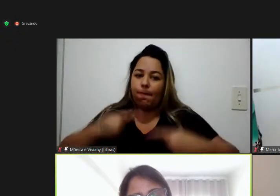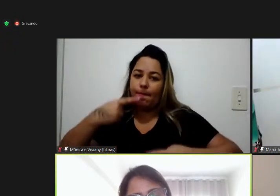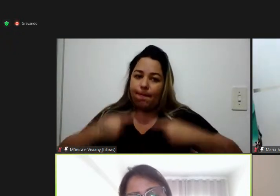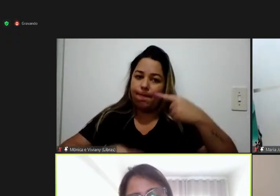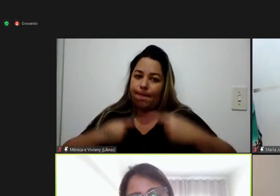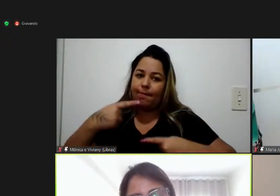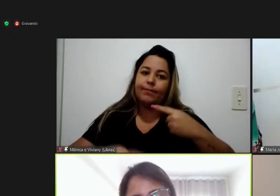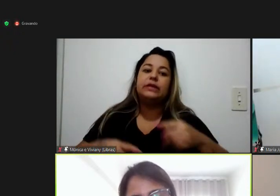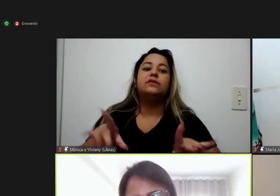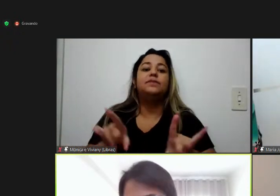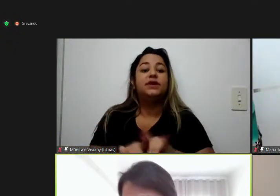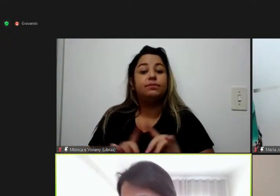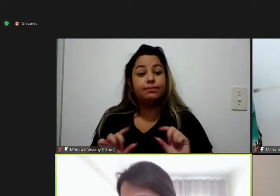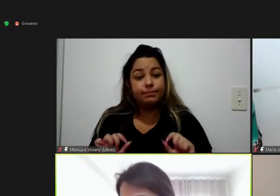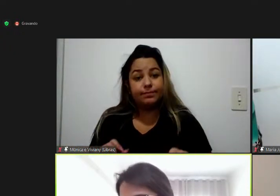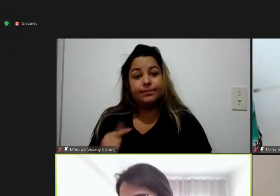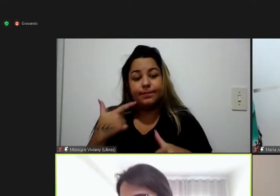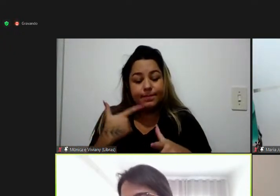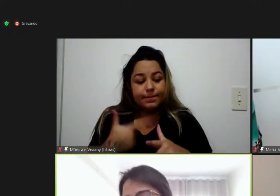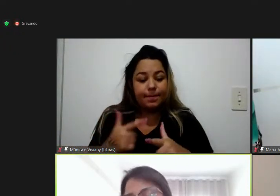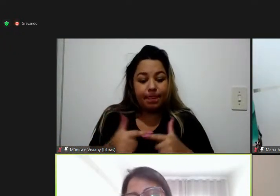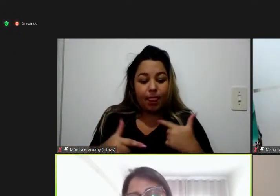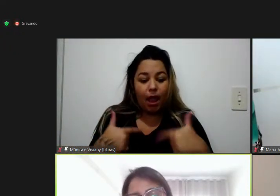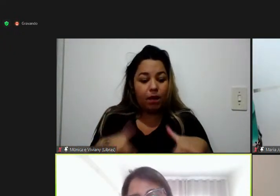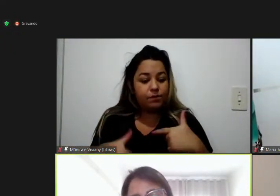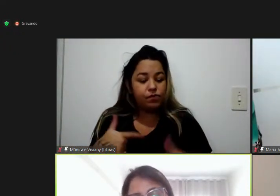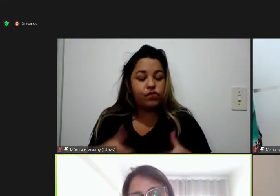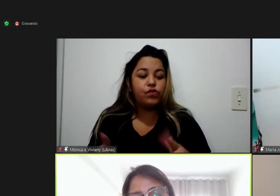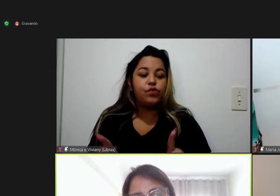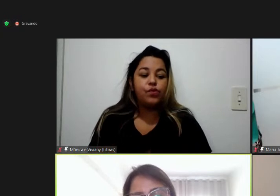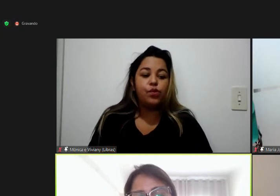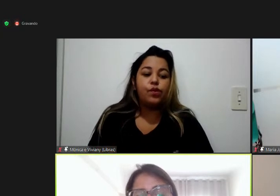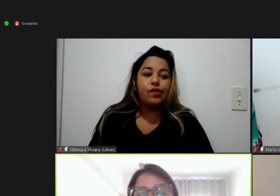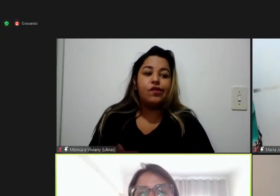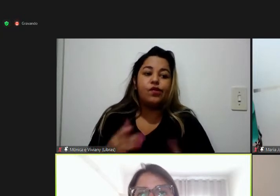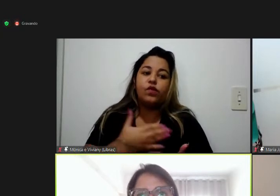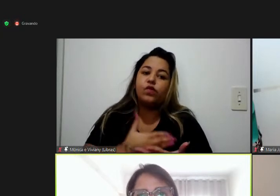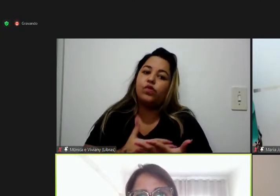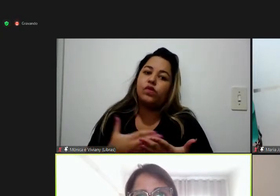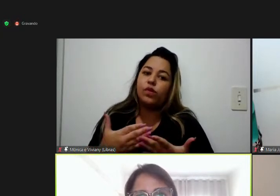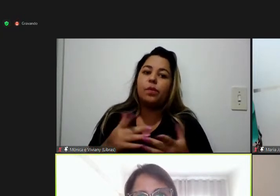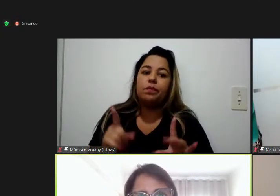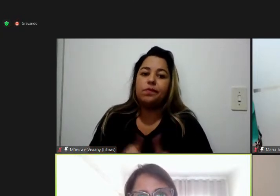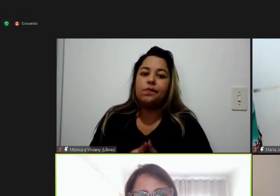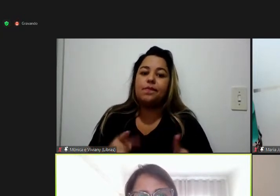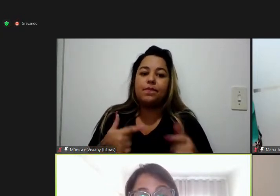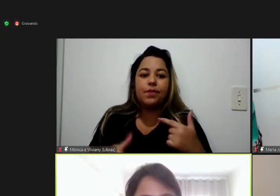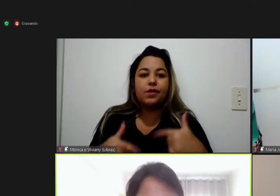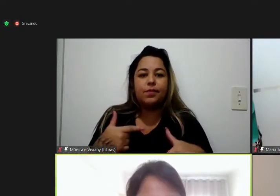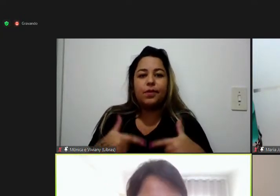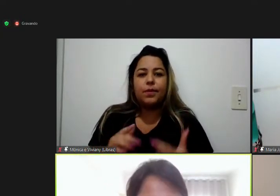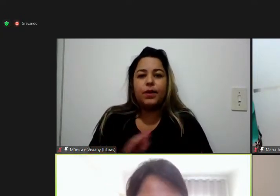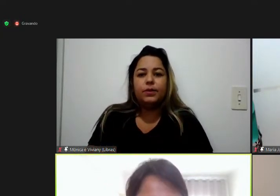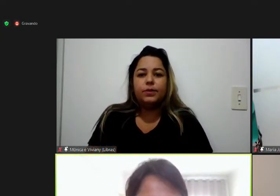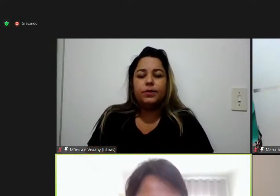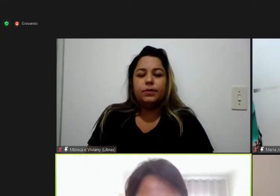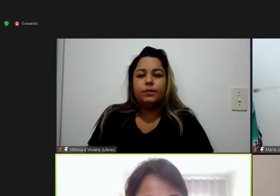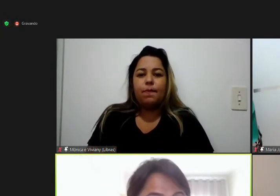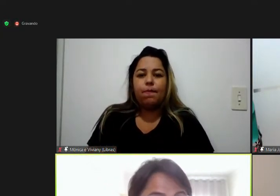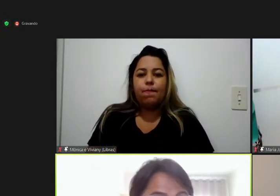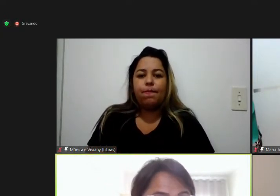inside this discussion. So Canasians has been working with this issue of permanent education. We're going to begin now with a